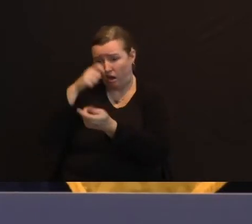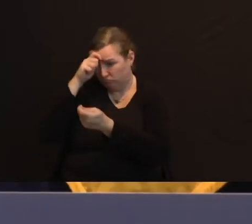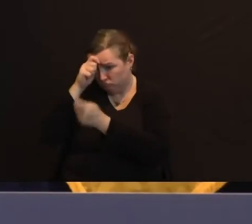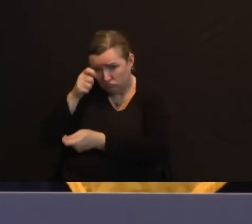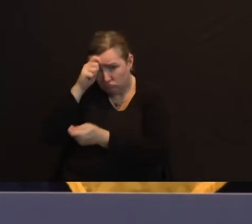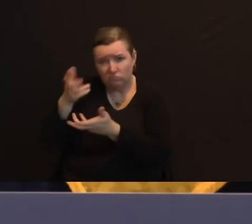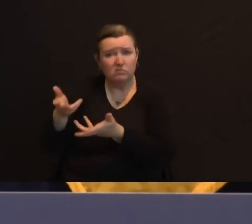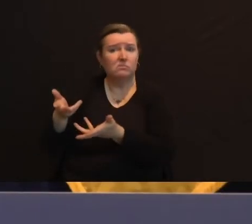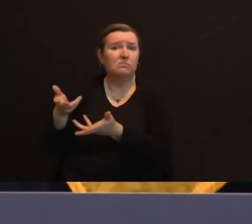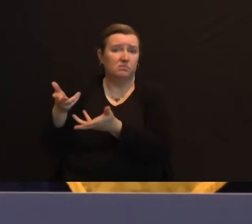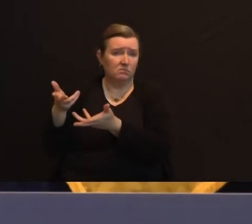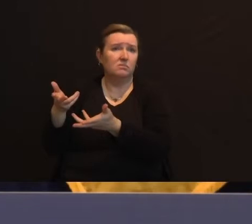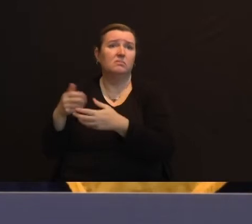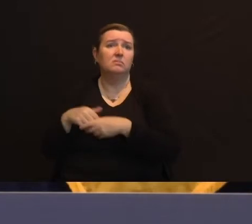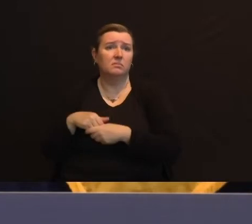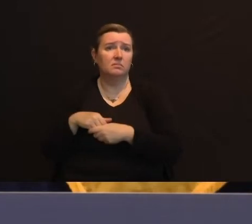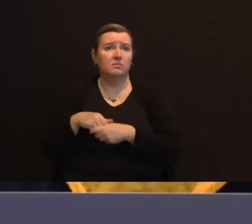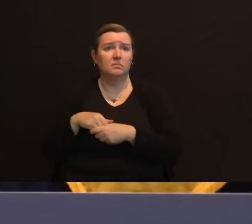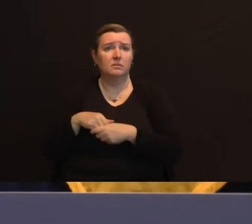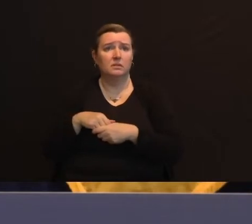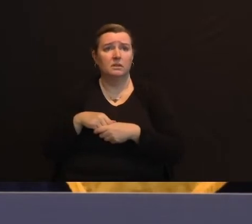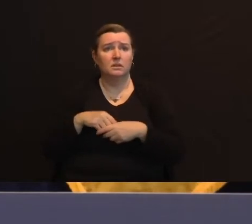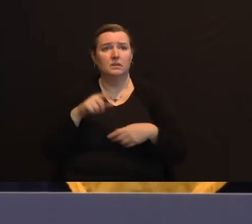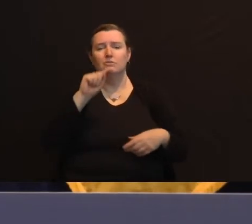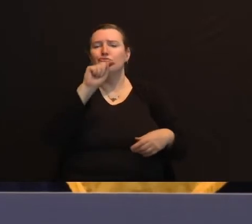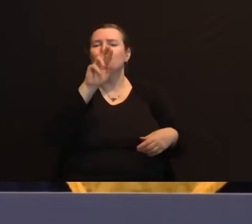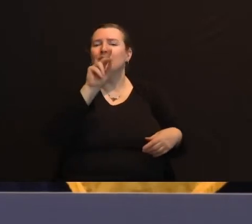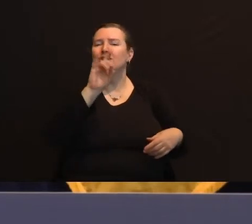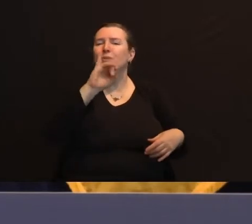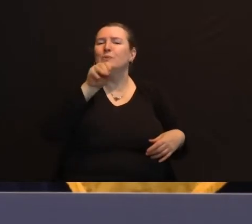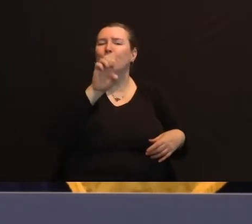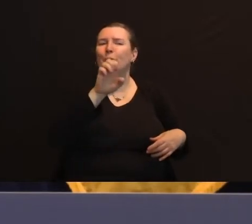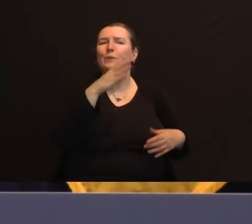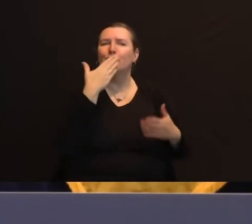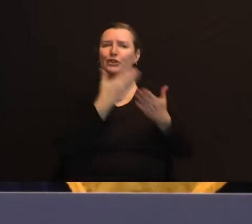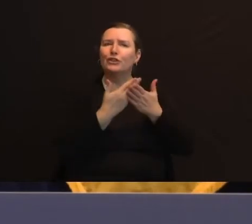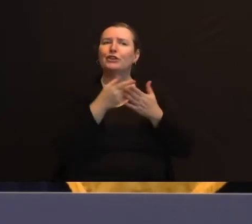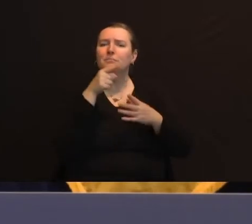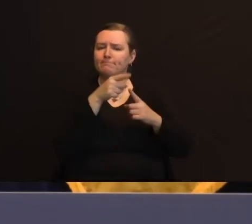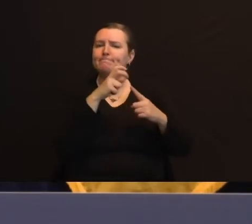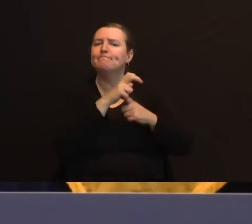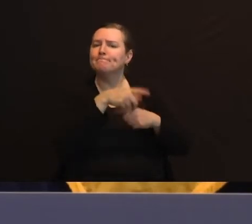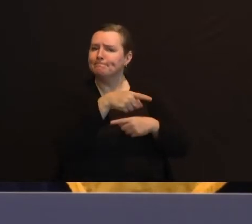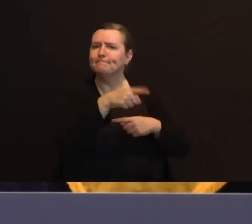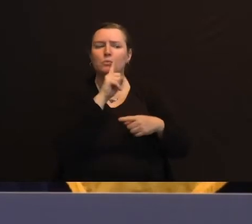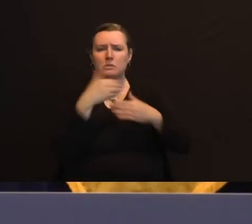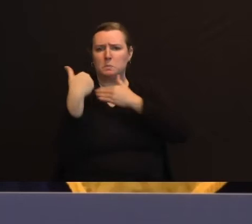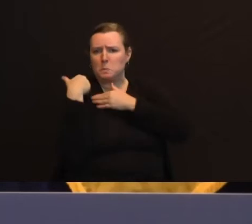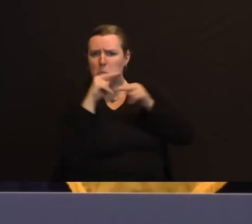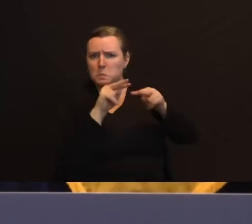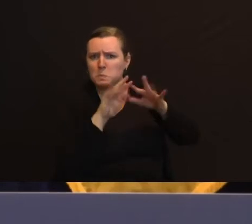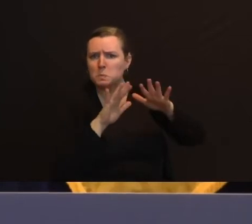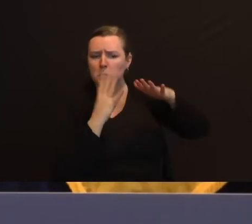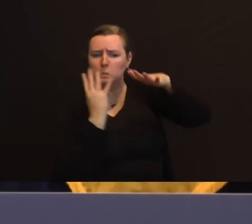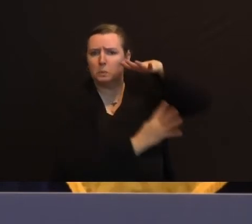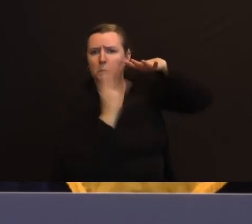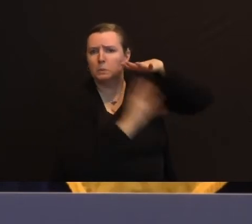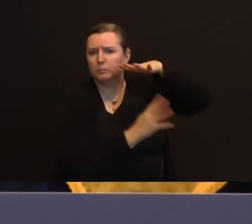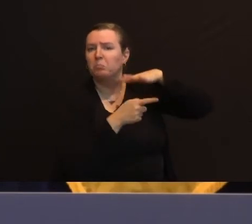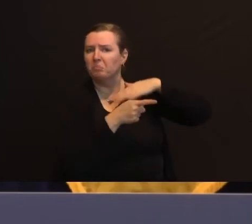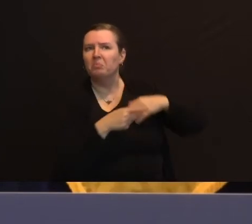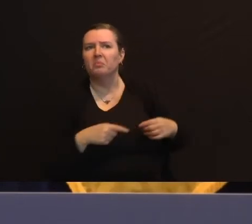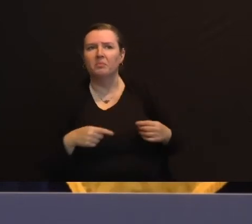you know of, by the way, Trader Joe's is a good example you're saying. I want to make sure I say that. So hats off to Trader Joe's for doing the right thing. They deserve a shout